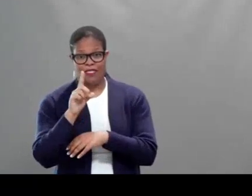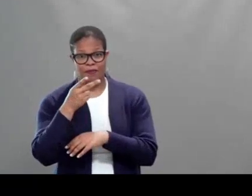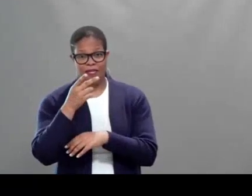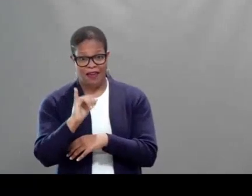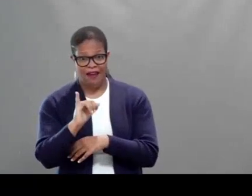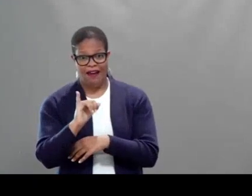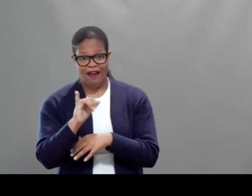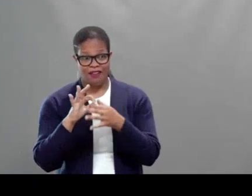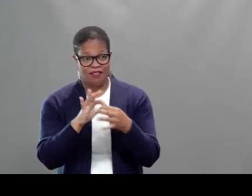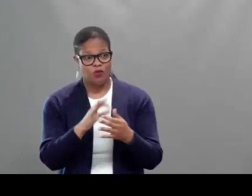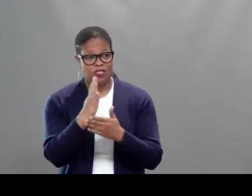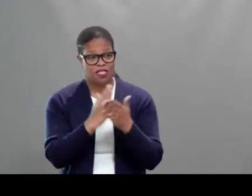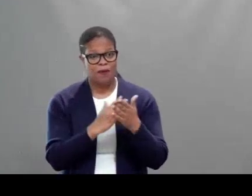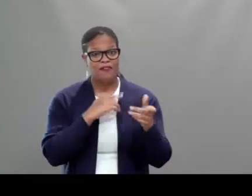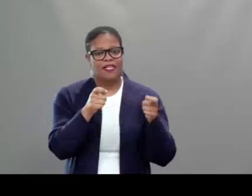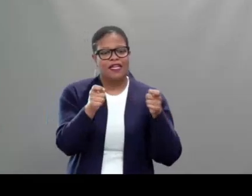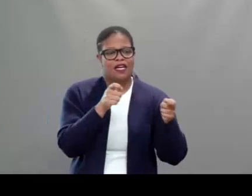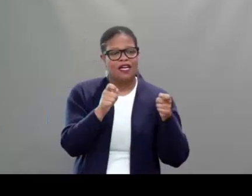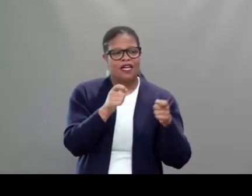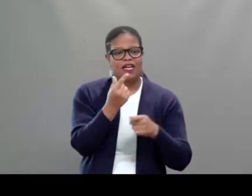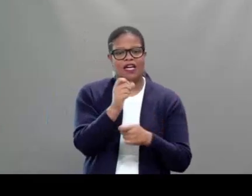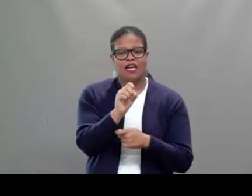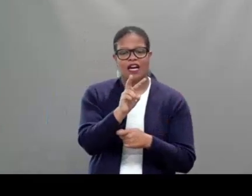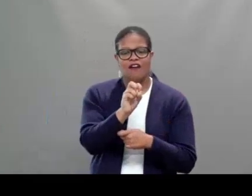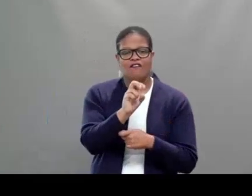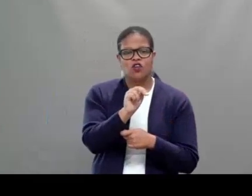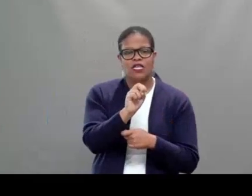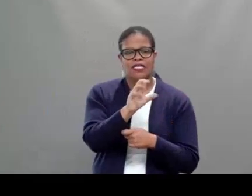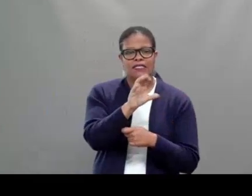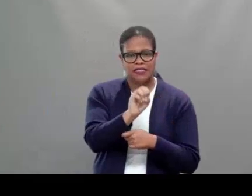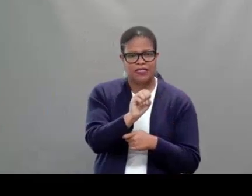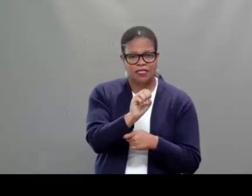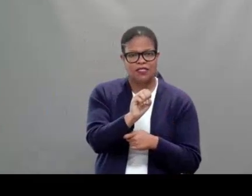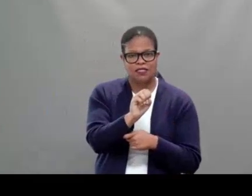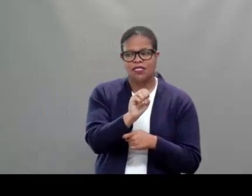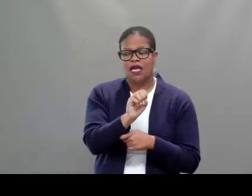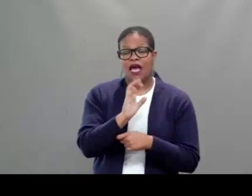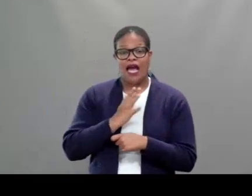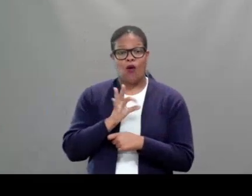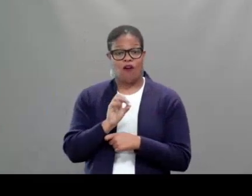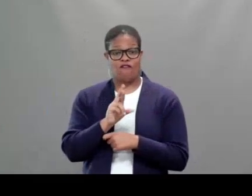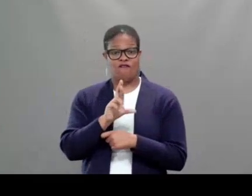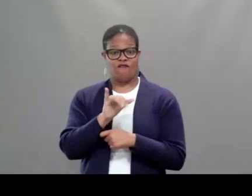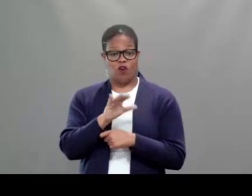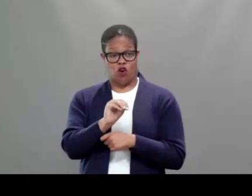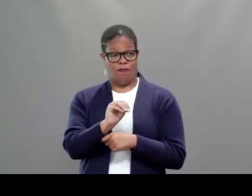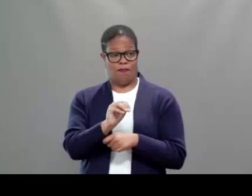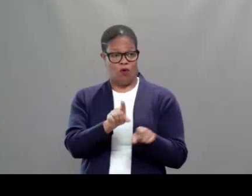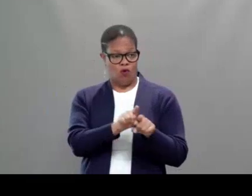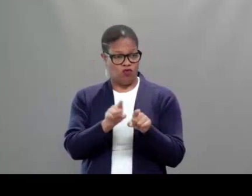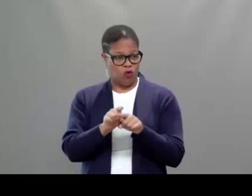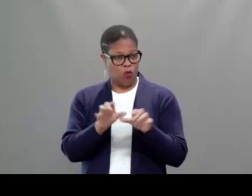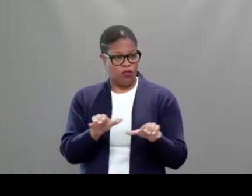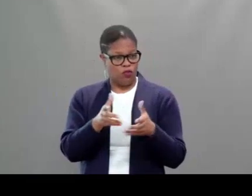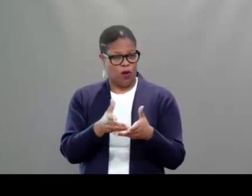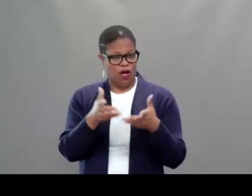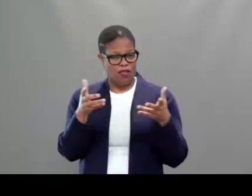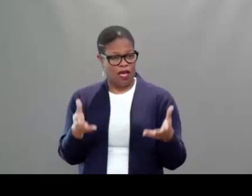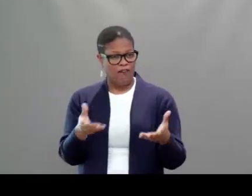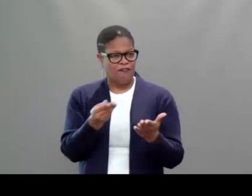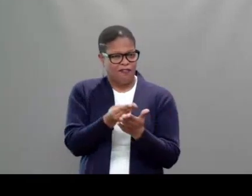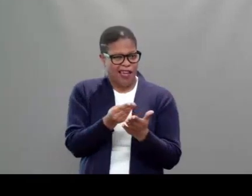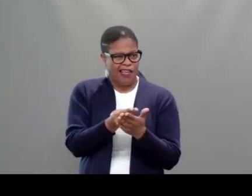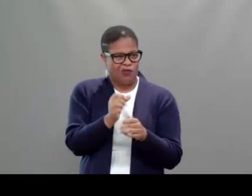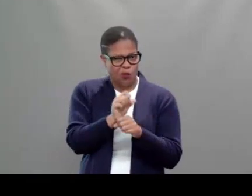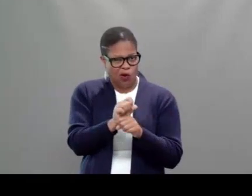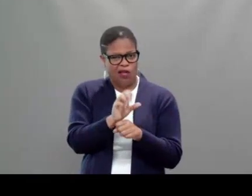the governance pieces. And our firm also has we do a lot of finance